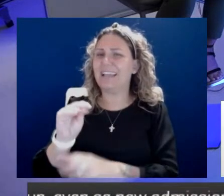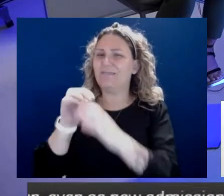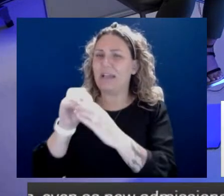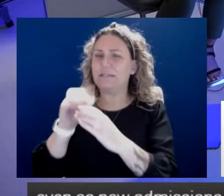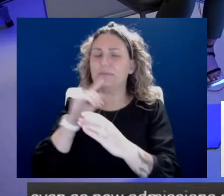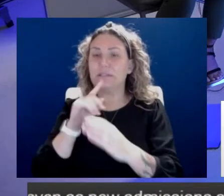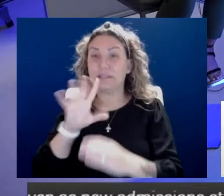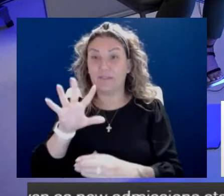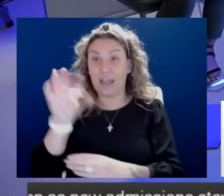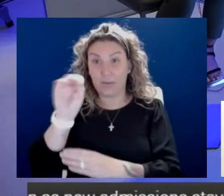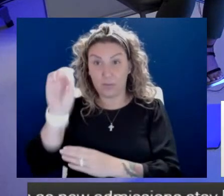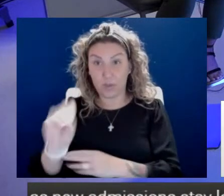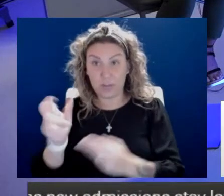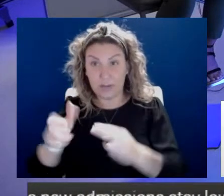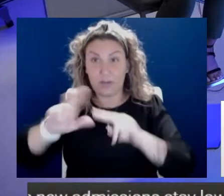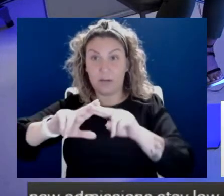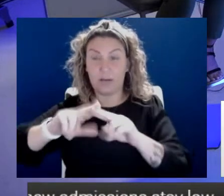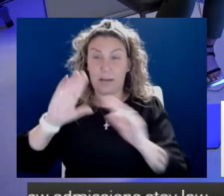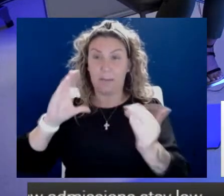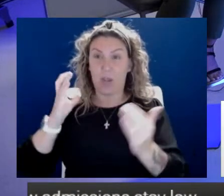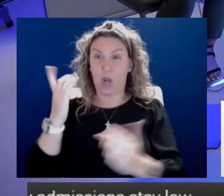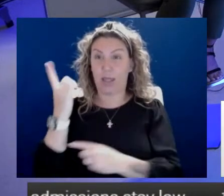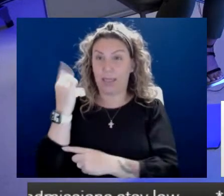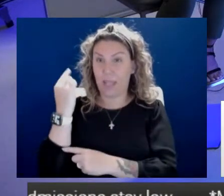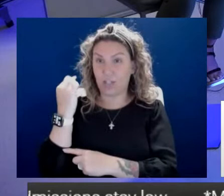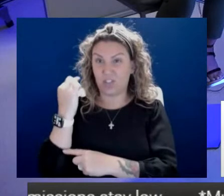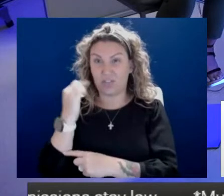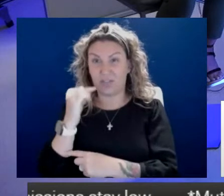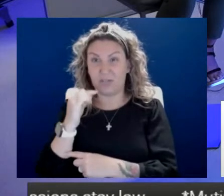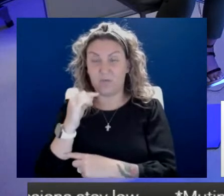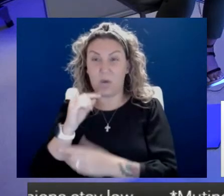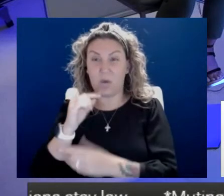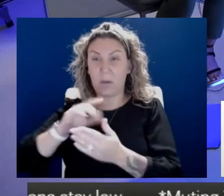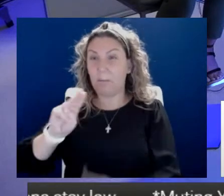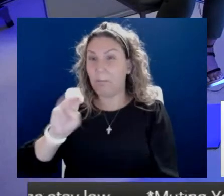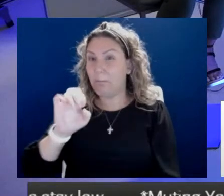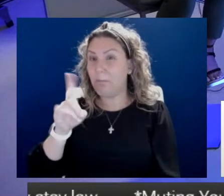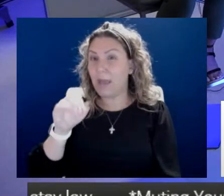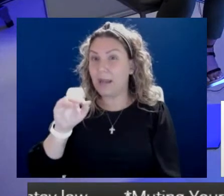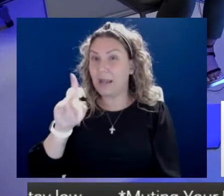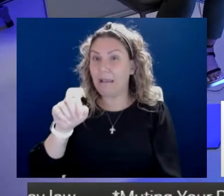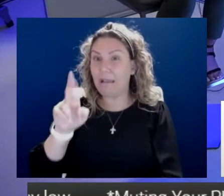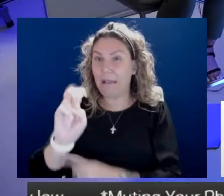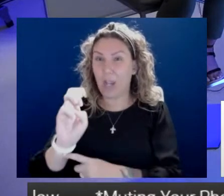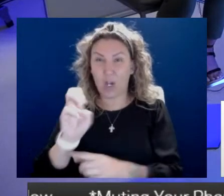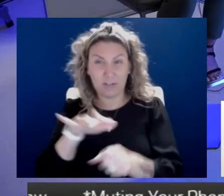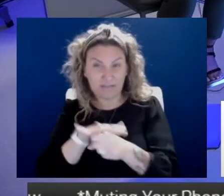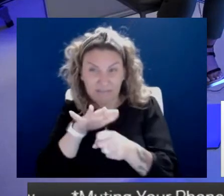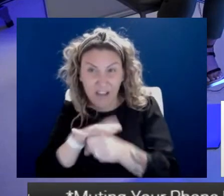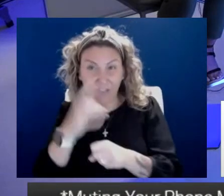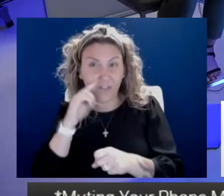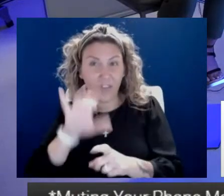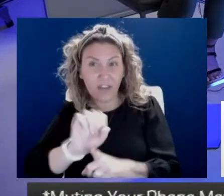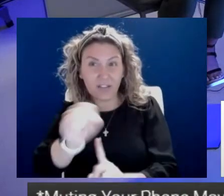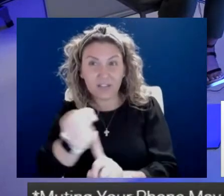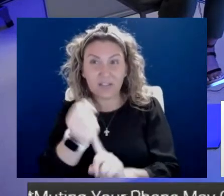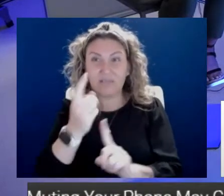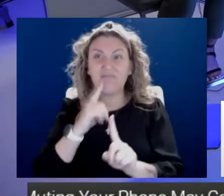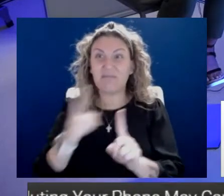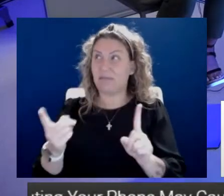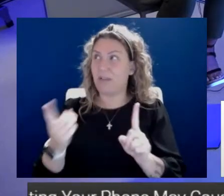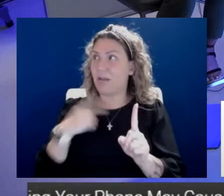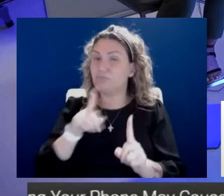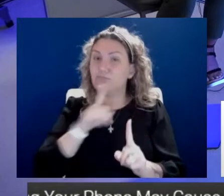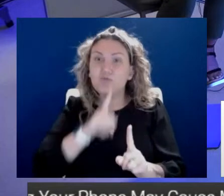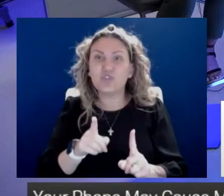was last year. Will Medicare be enough for that hypothetical situation? And we know can't possibly be that hypothetical. I'm sure it's happening all across the